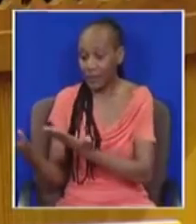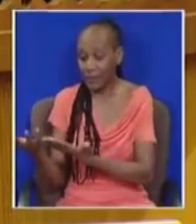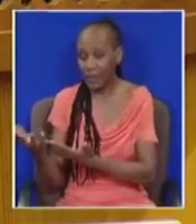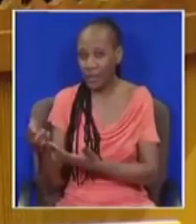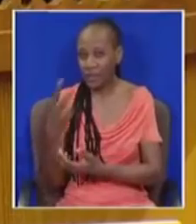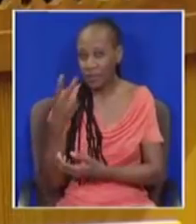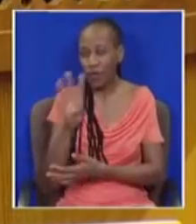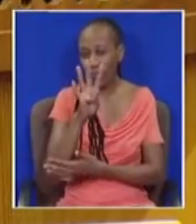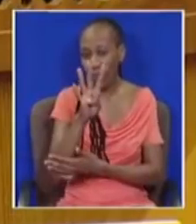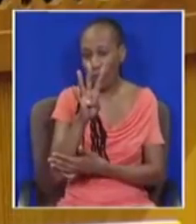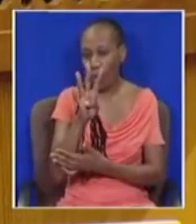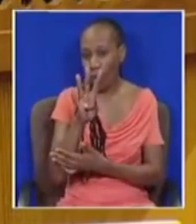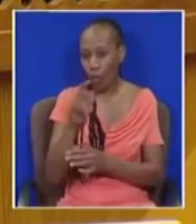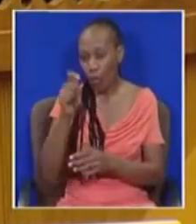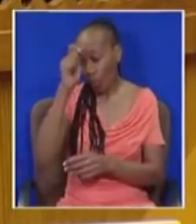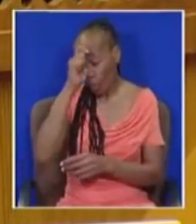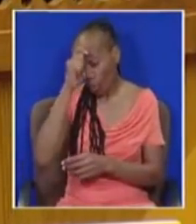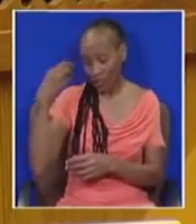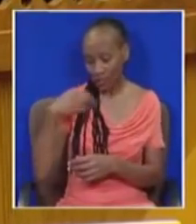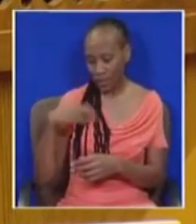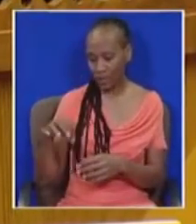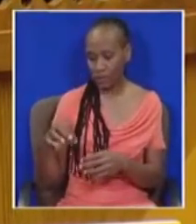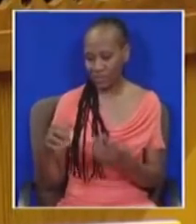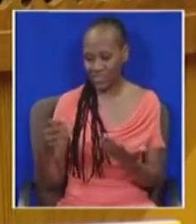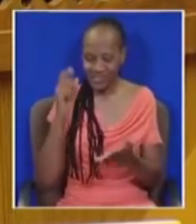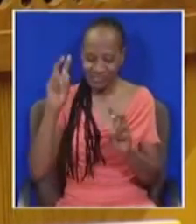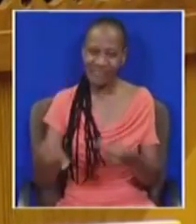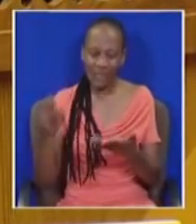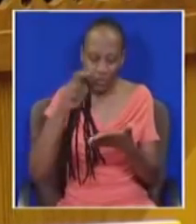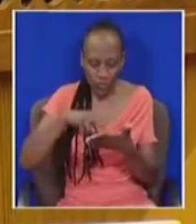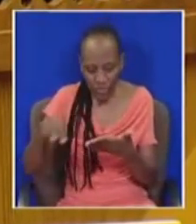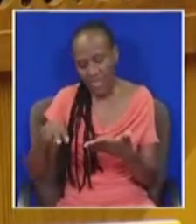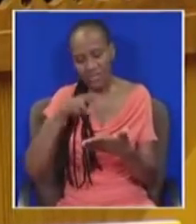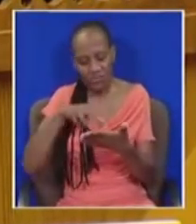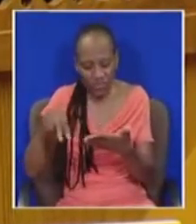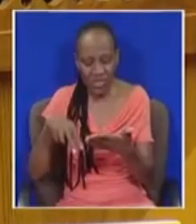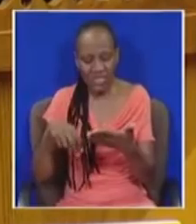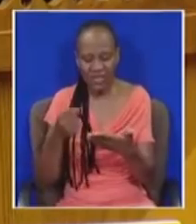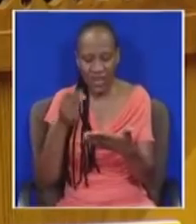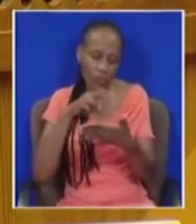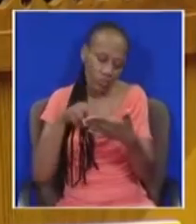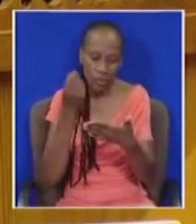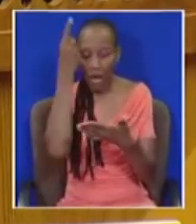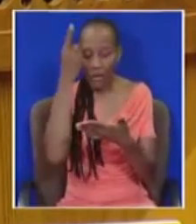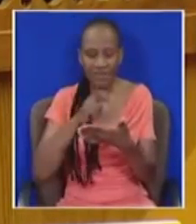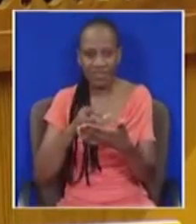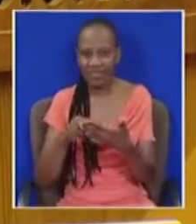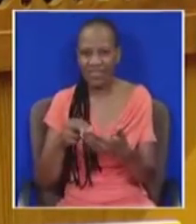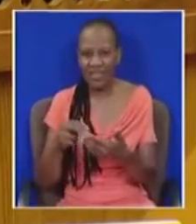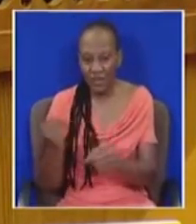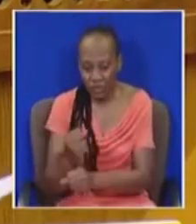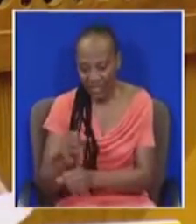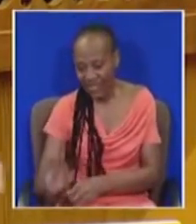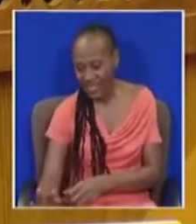4 out of 5 of our boys and girls cannot read with meaning by the end of grade 3.